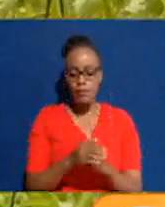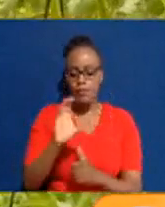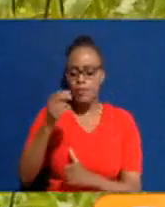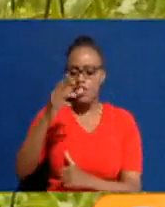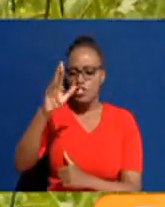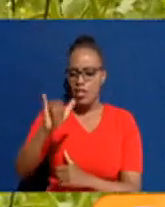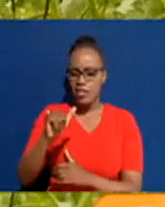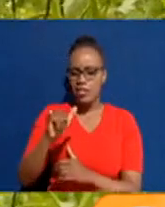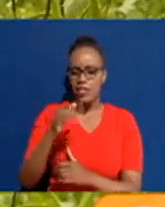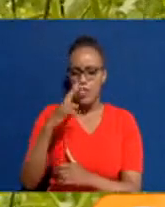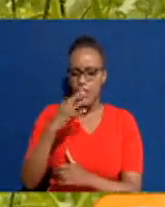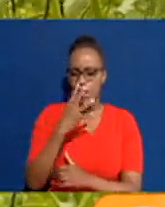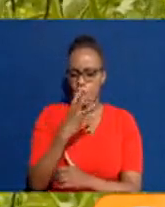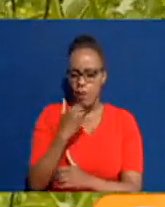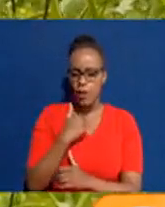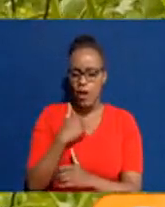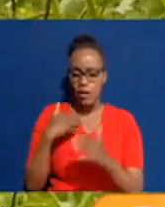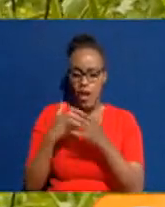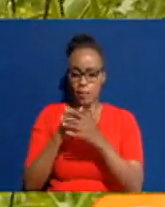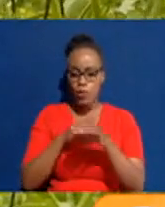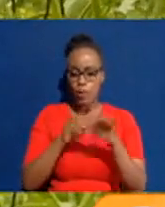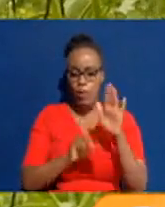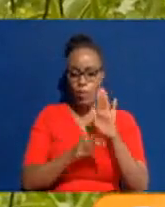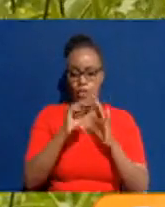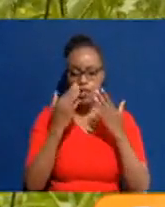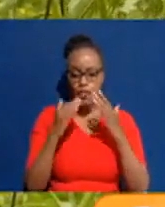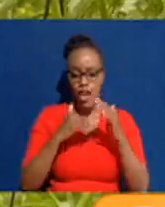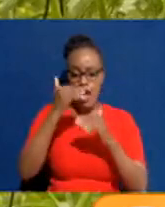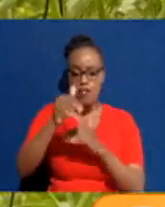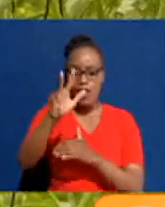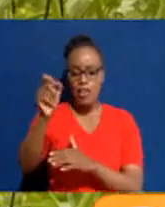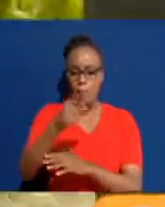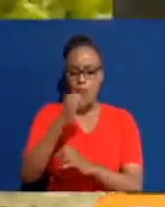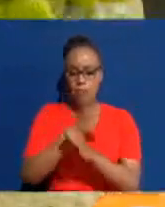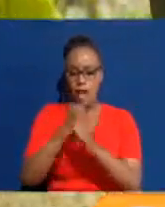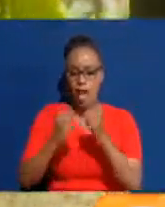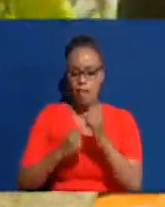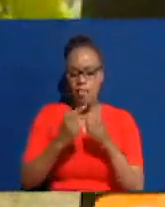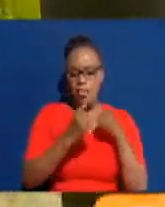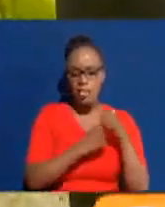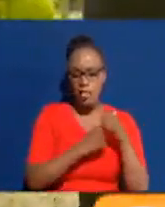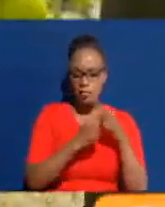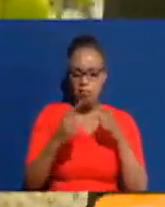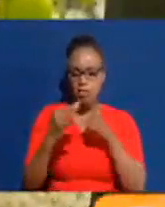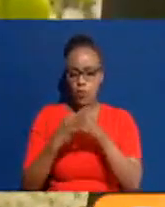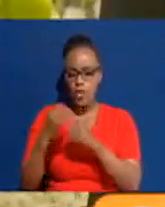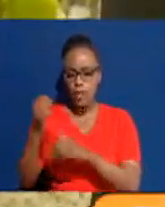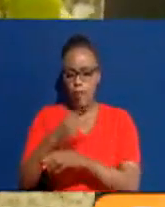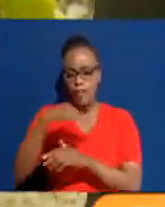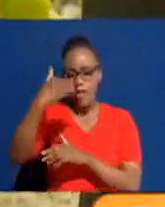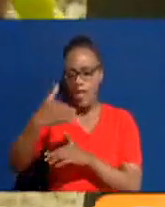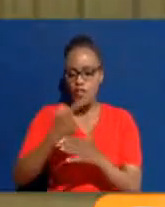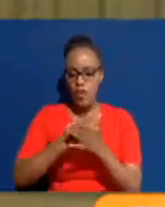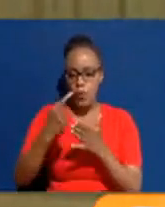tomatoes will take 3 months till maturity, and then after 3 months we'll harvest it for 6 to 8 months on a weekly